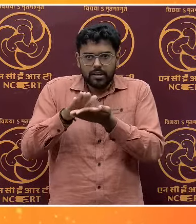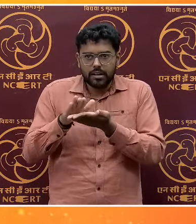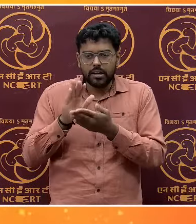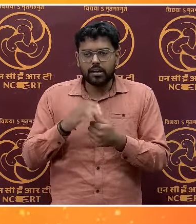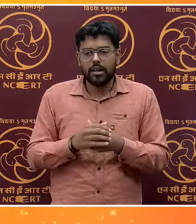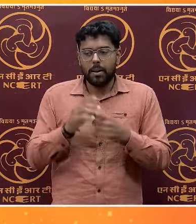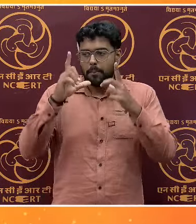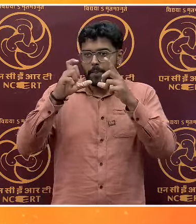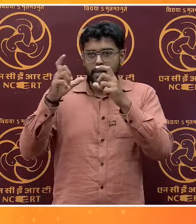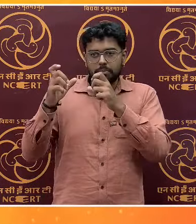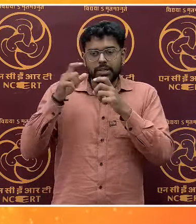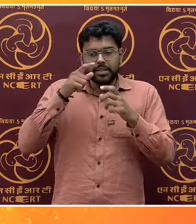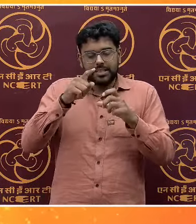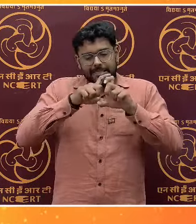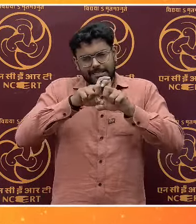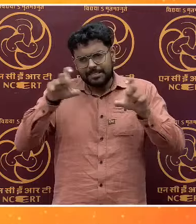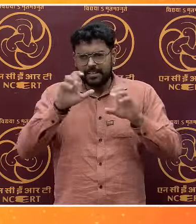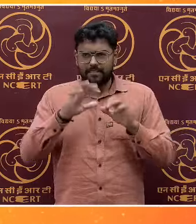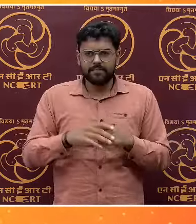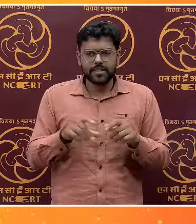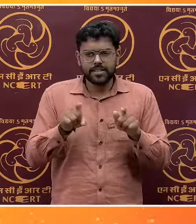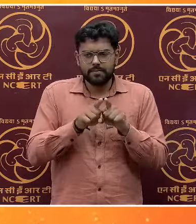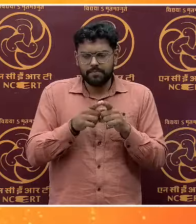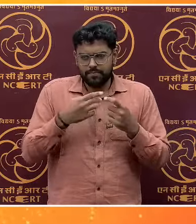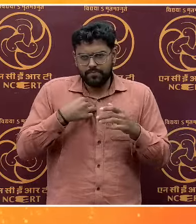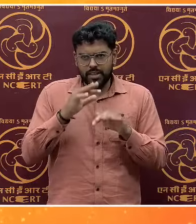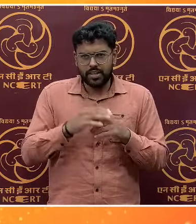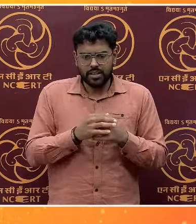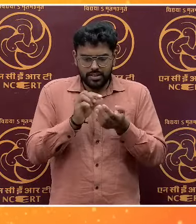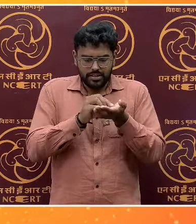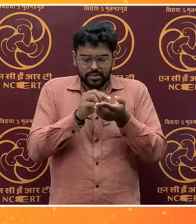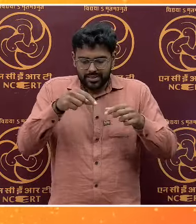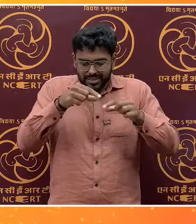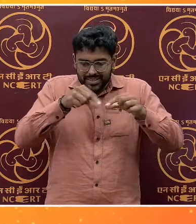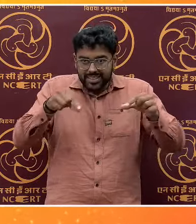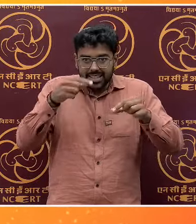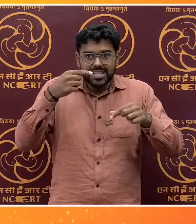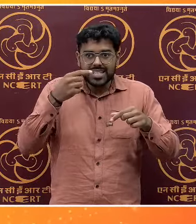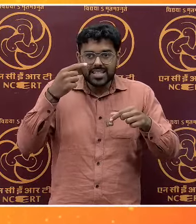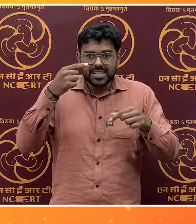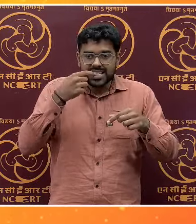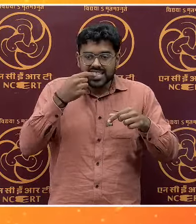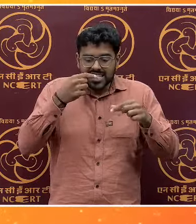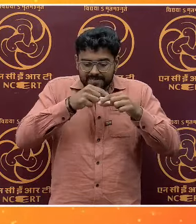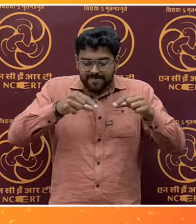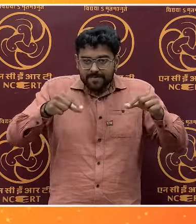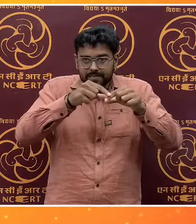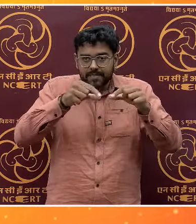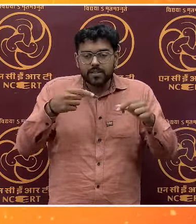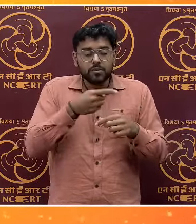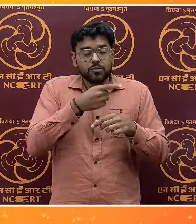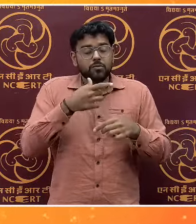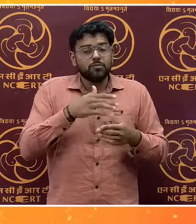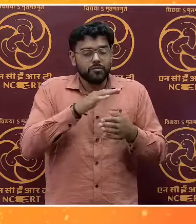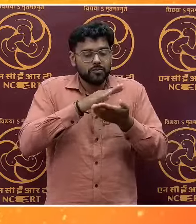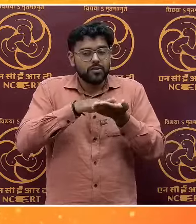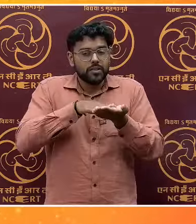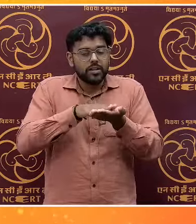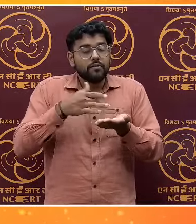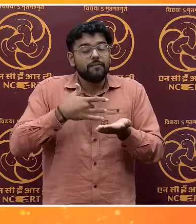the picture is quite clear. Like I have done zebra by this. You just touch it, ma'am, and you can